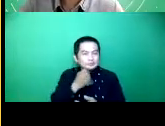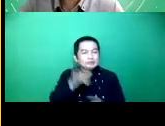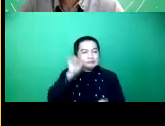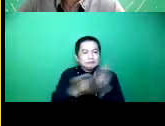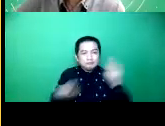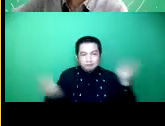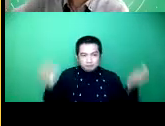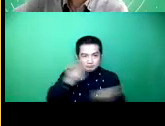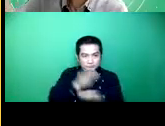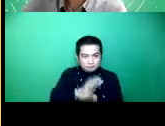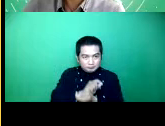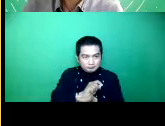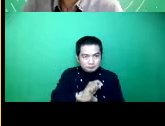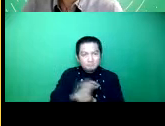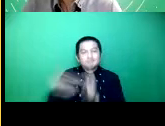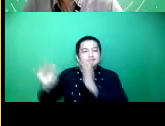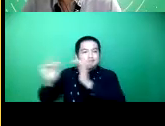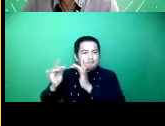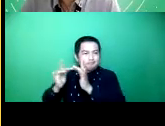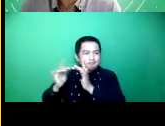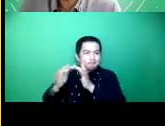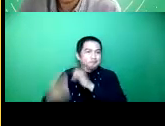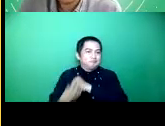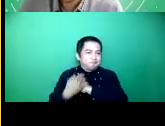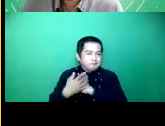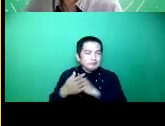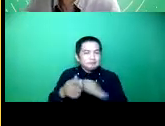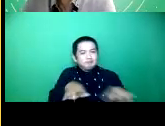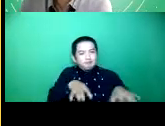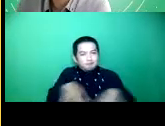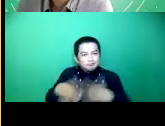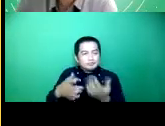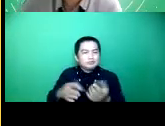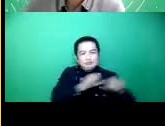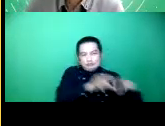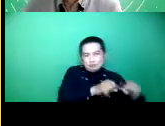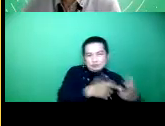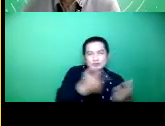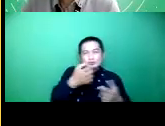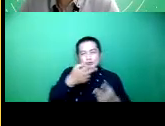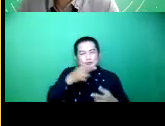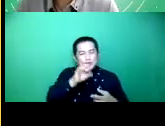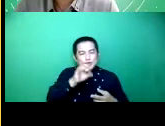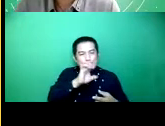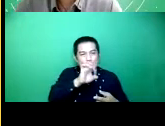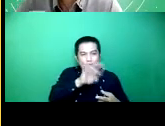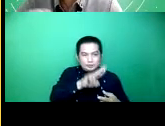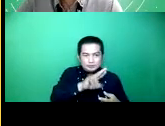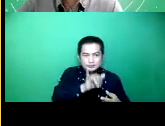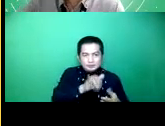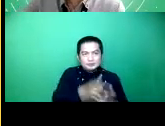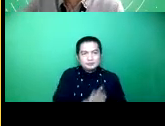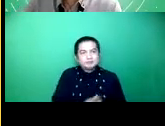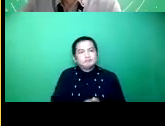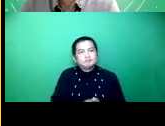changes in how the internet has affected our basic processes, like shopping, groceries, they've shown how much they can